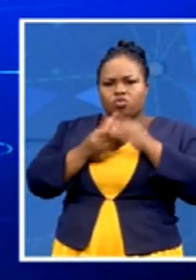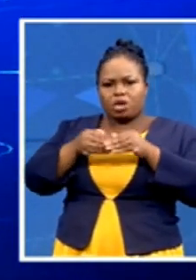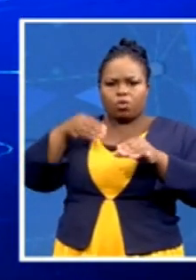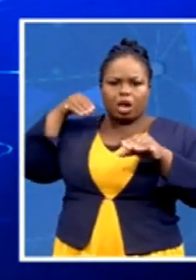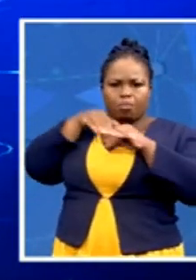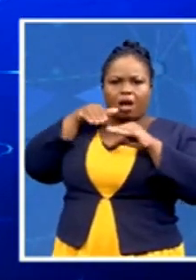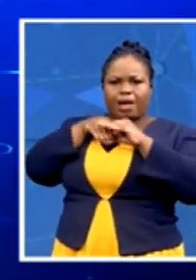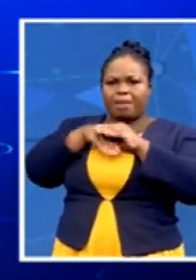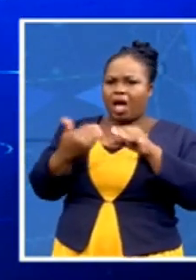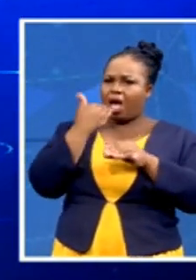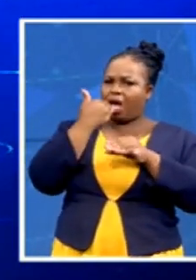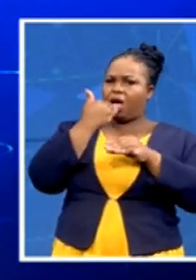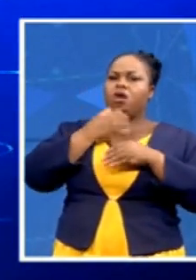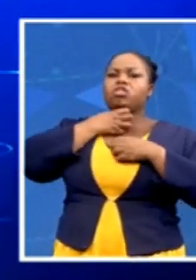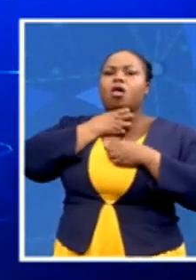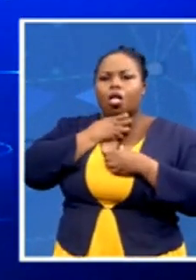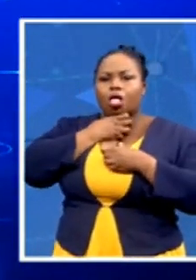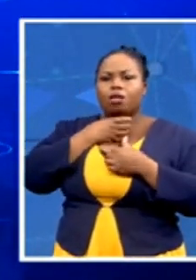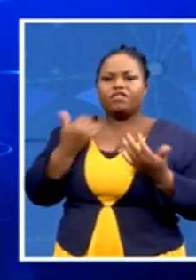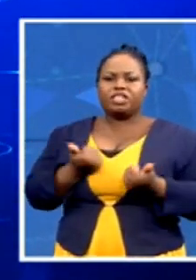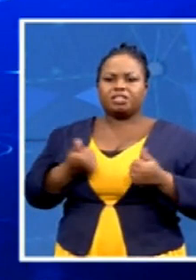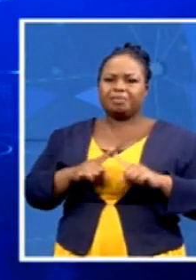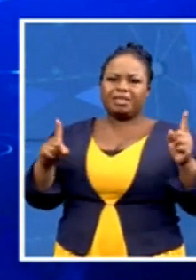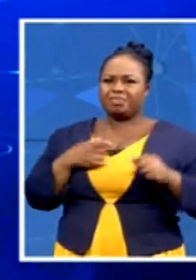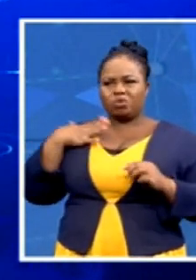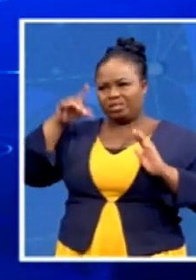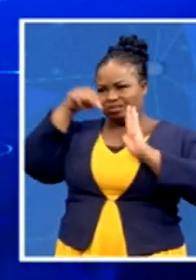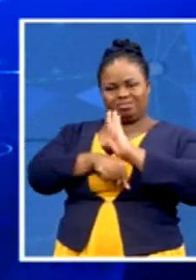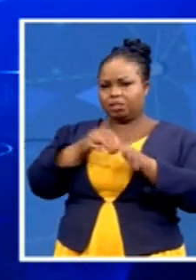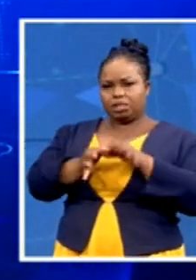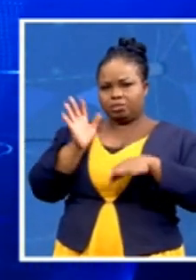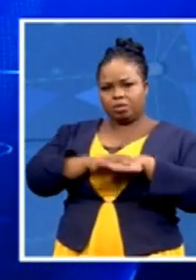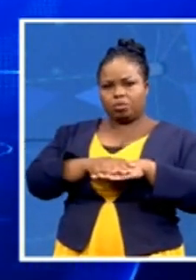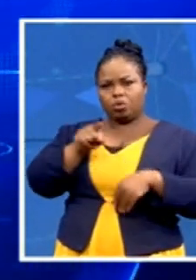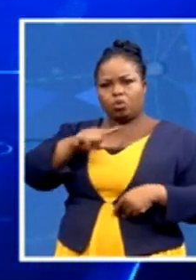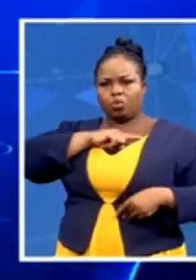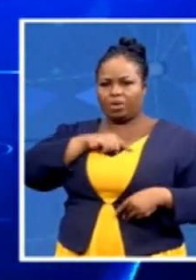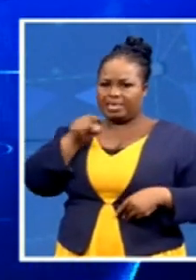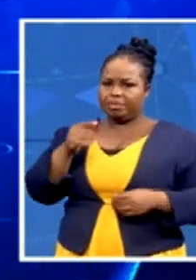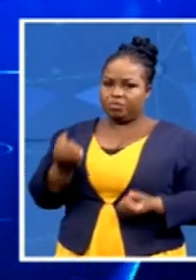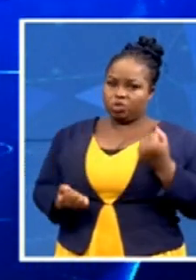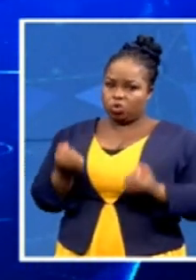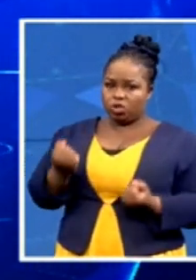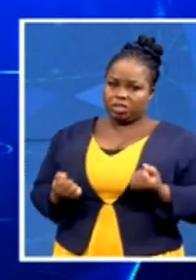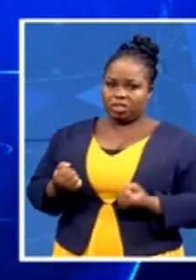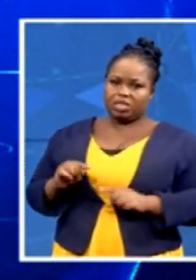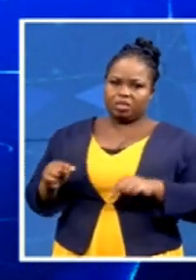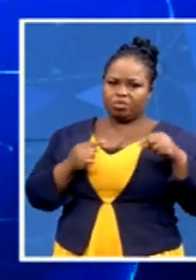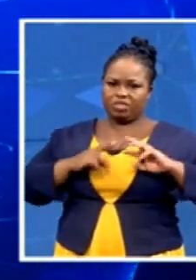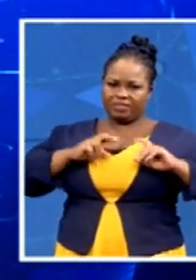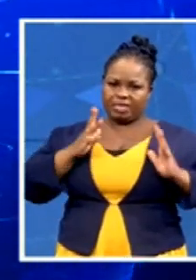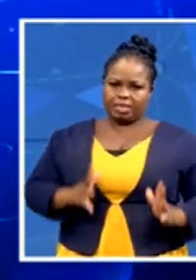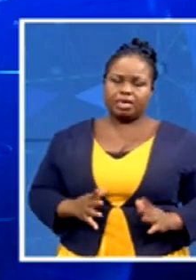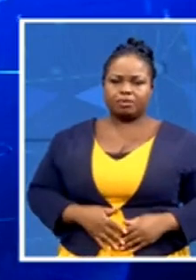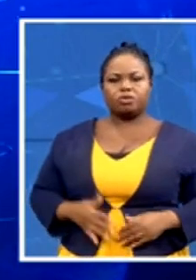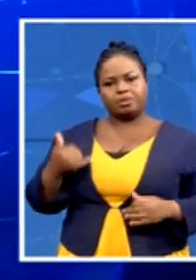already in court, and what I say here can be used in court against our investigator. Let's let everything be